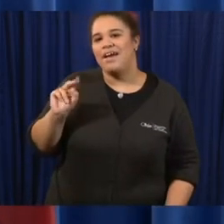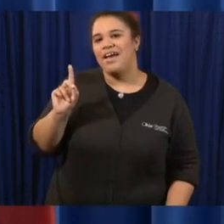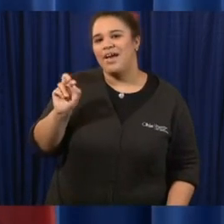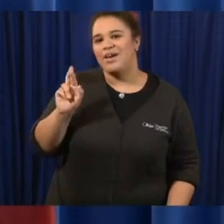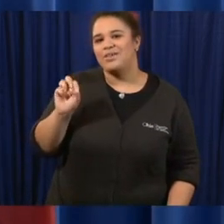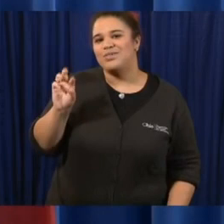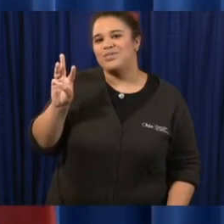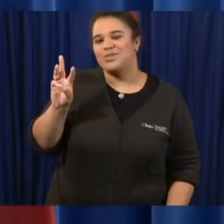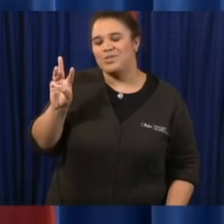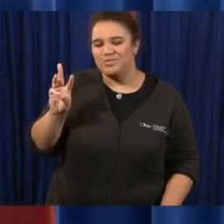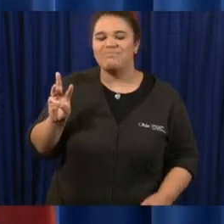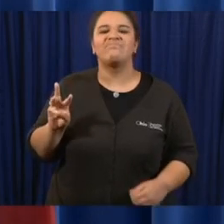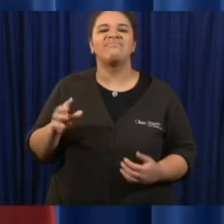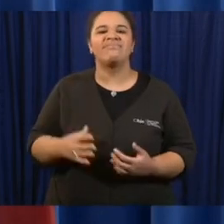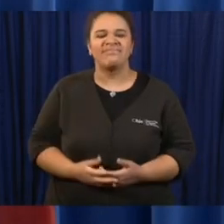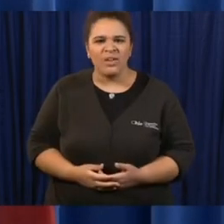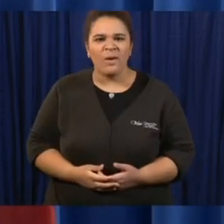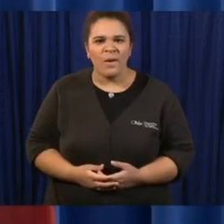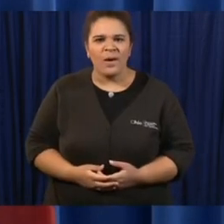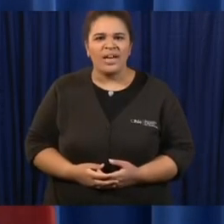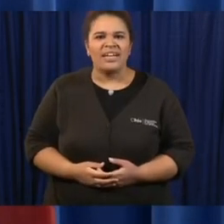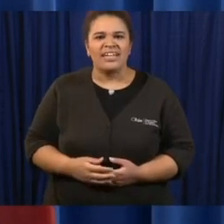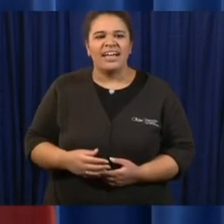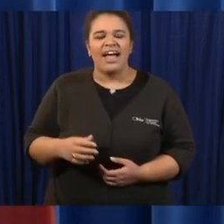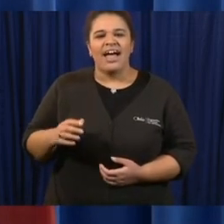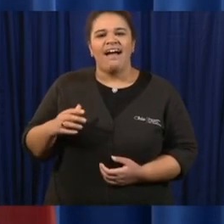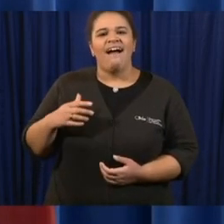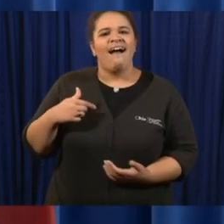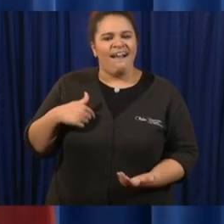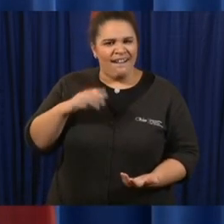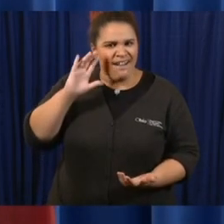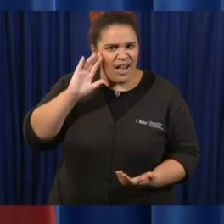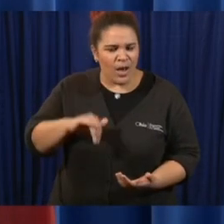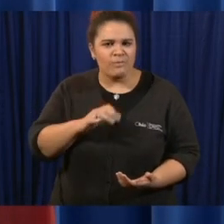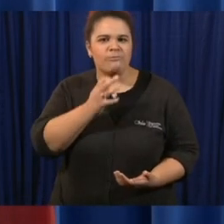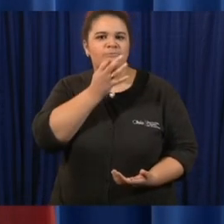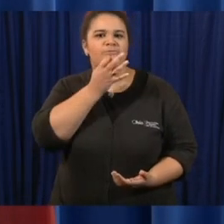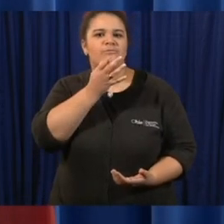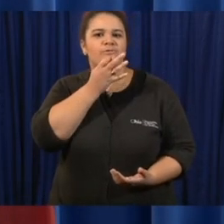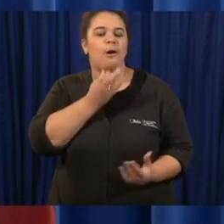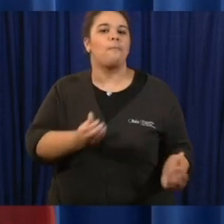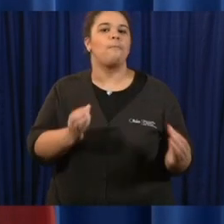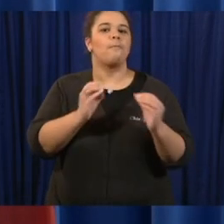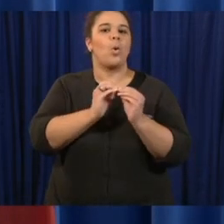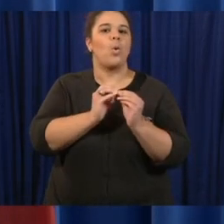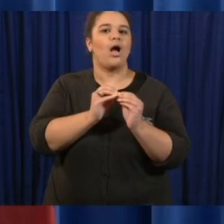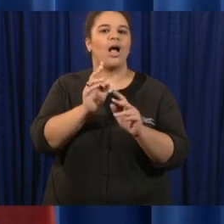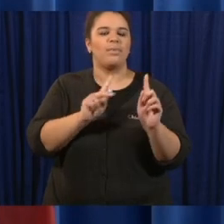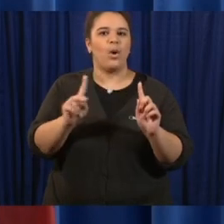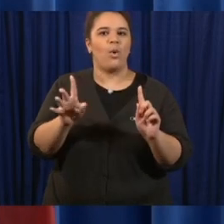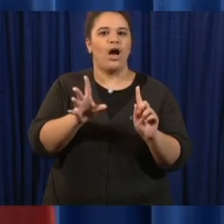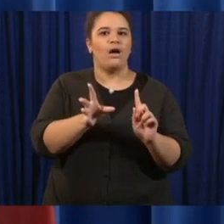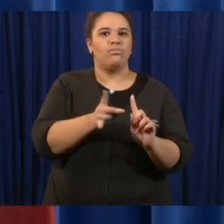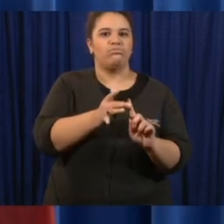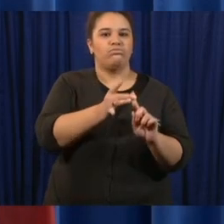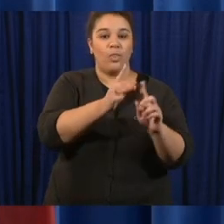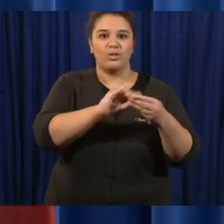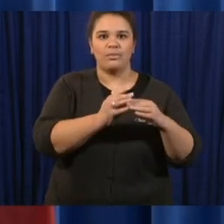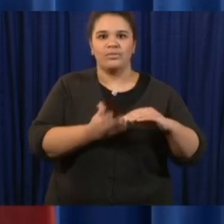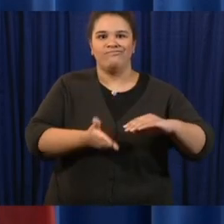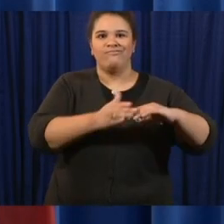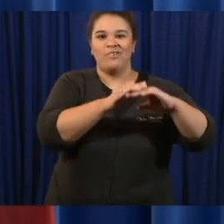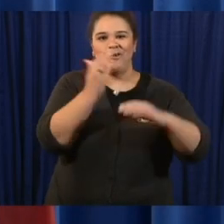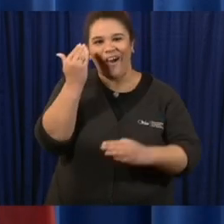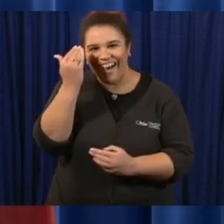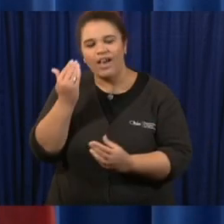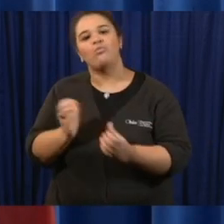Real quickly, we know we're going to see more positive cases because we're doing as much more testing as possible. We know the prison numbers